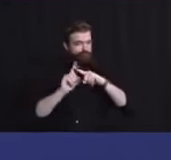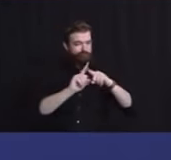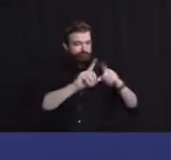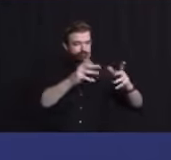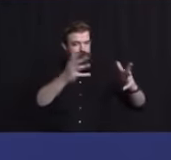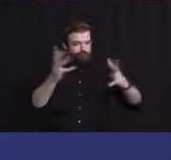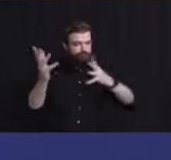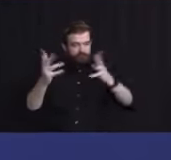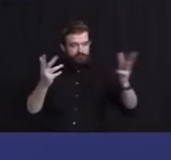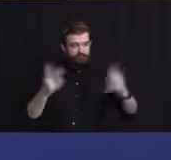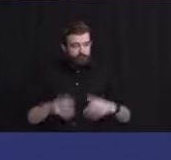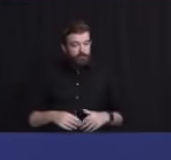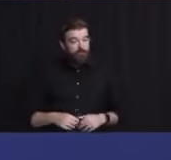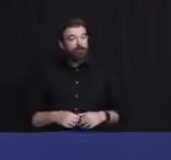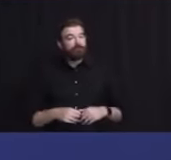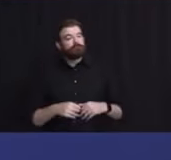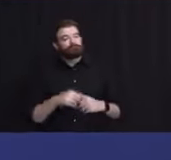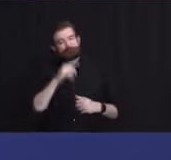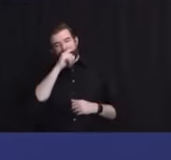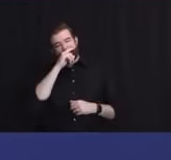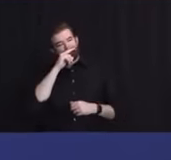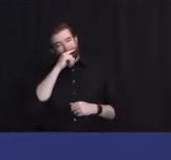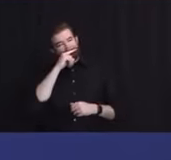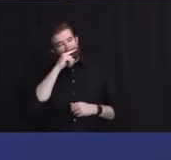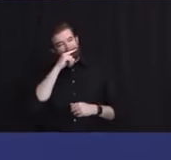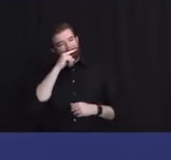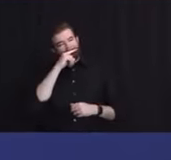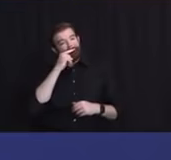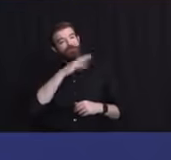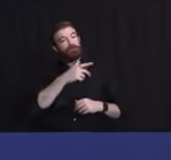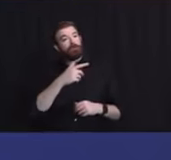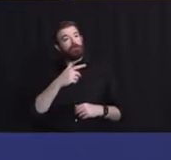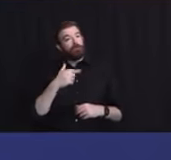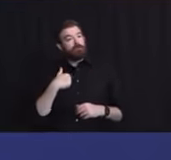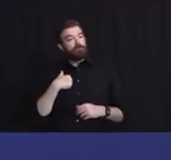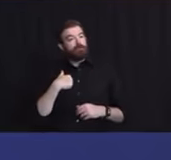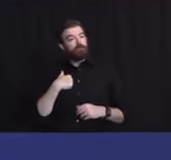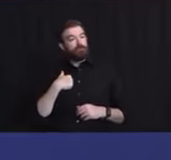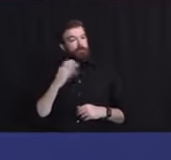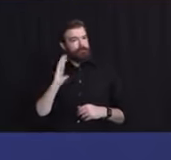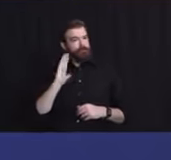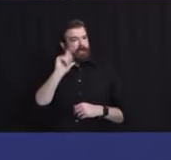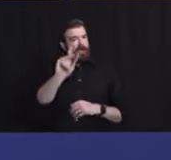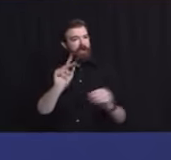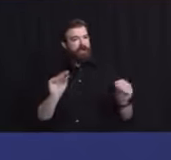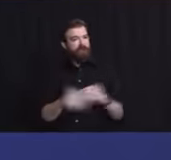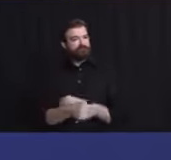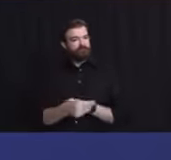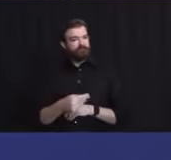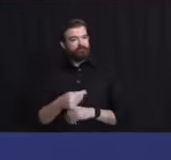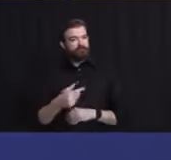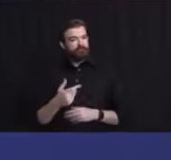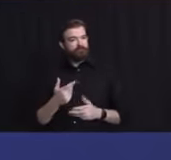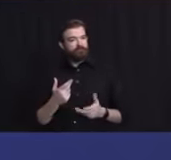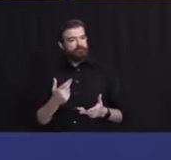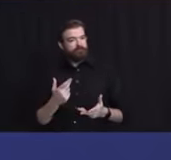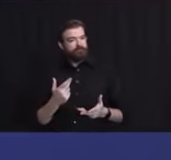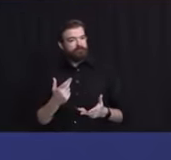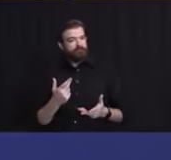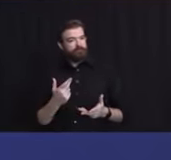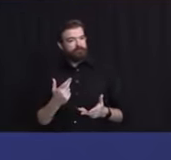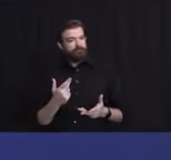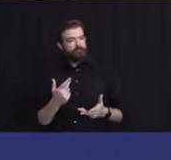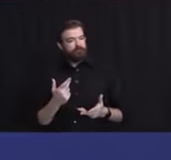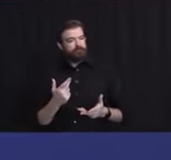reason we gotta all go back in the office because it's been 14 months isn't a good enough reason. It has to be, you're going back in